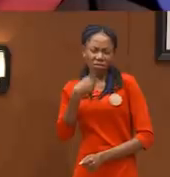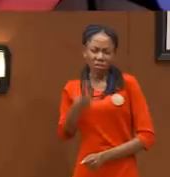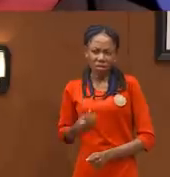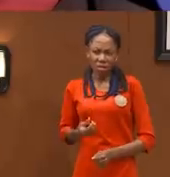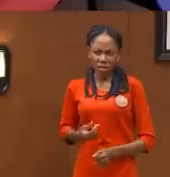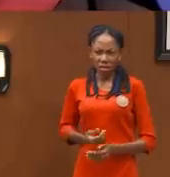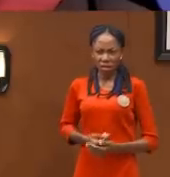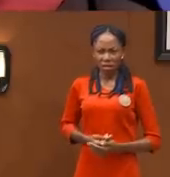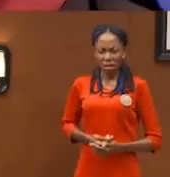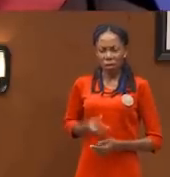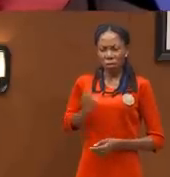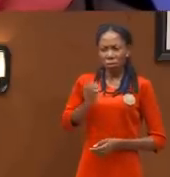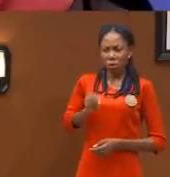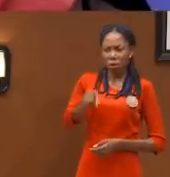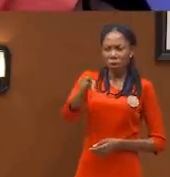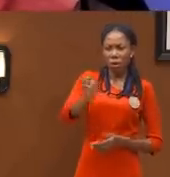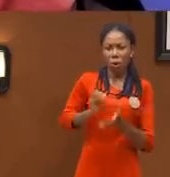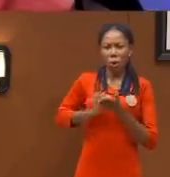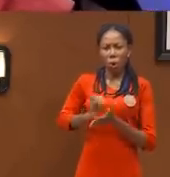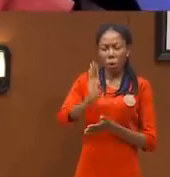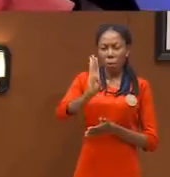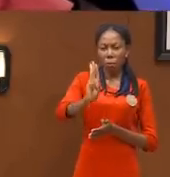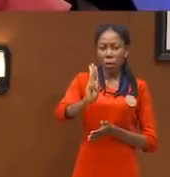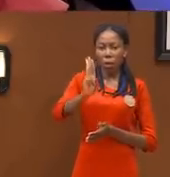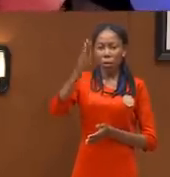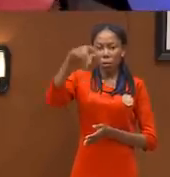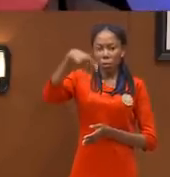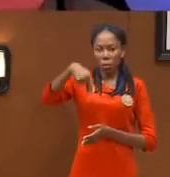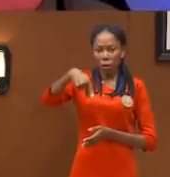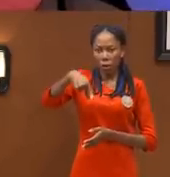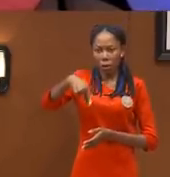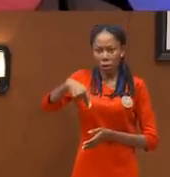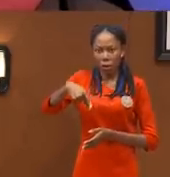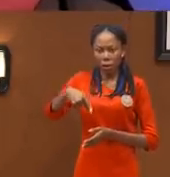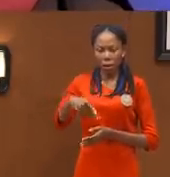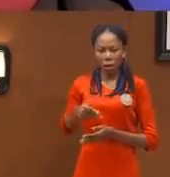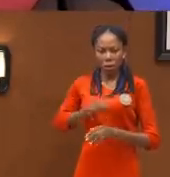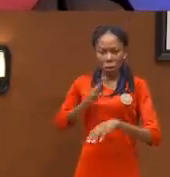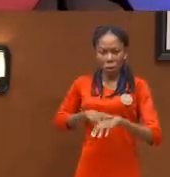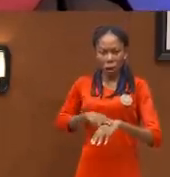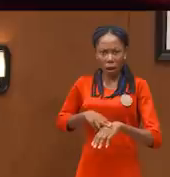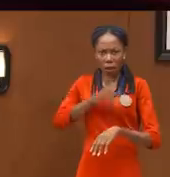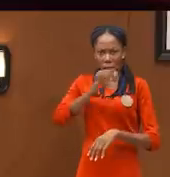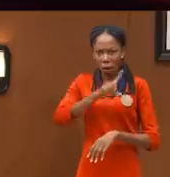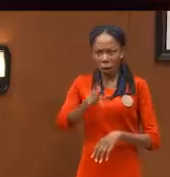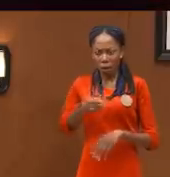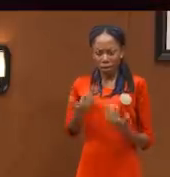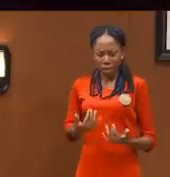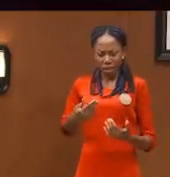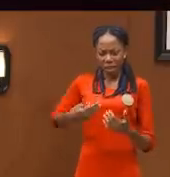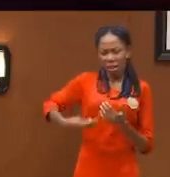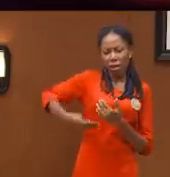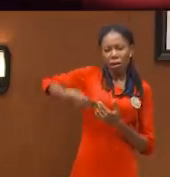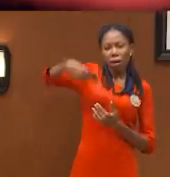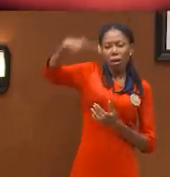Then my BP that was normal, that was 100, just raised up into 170.